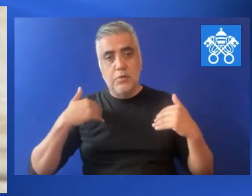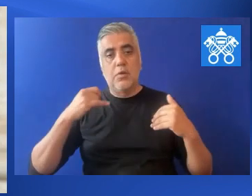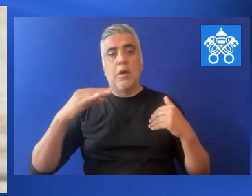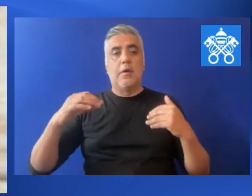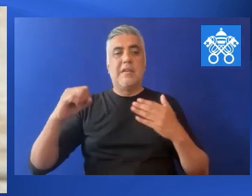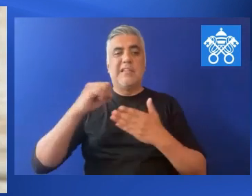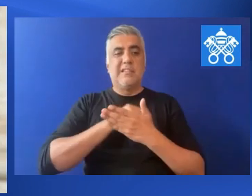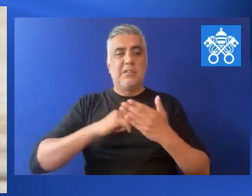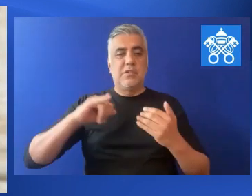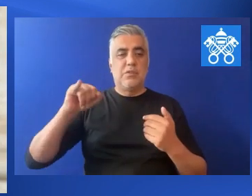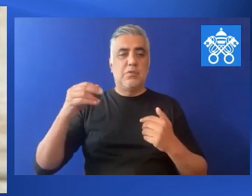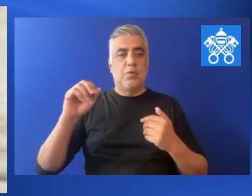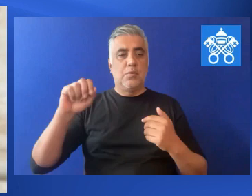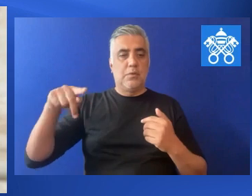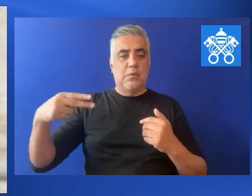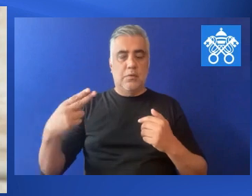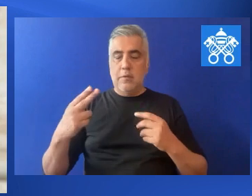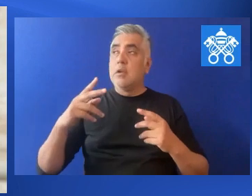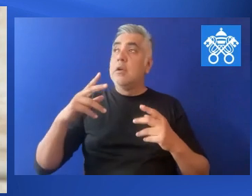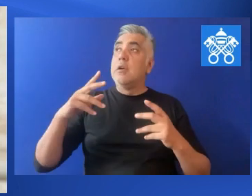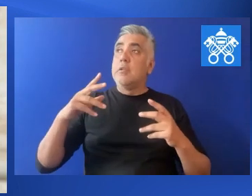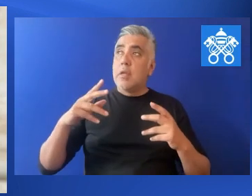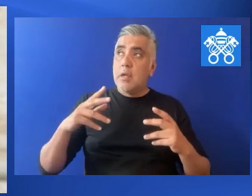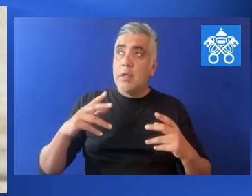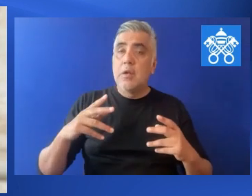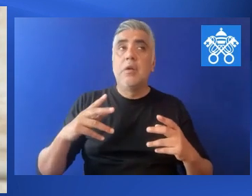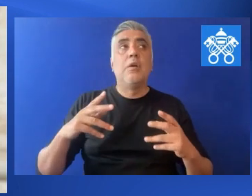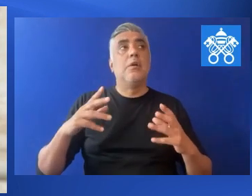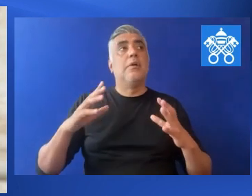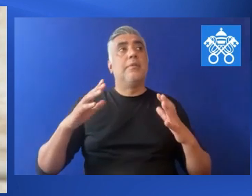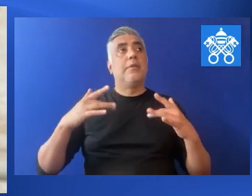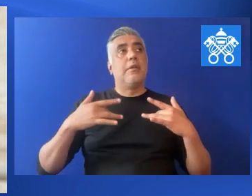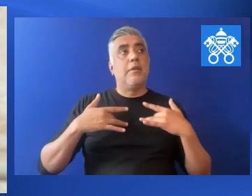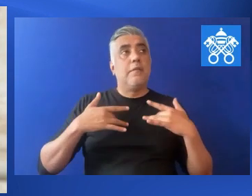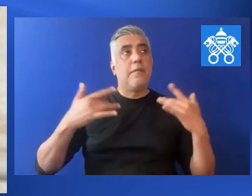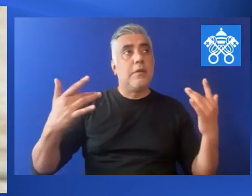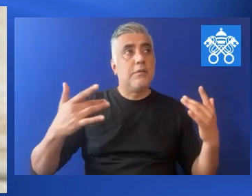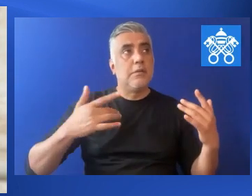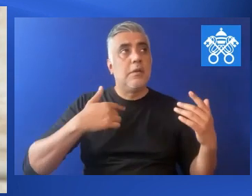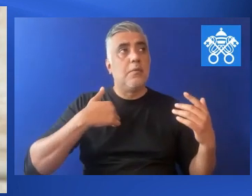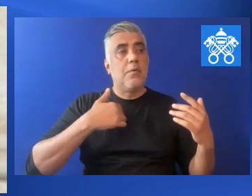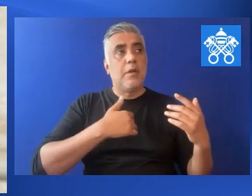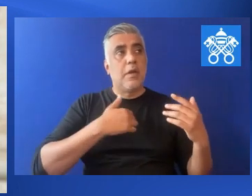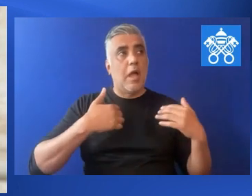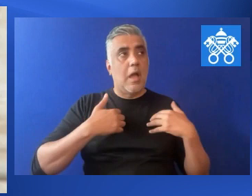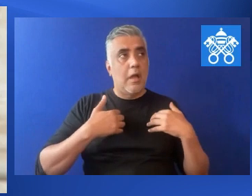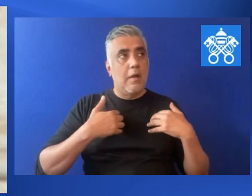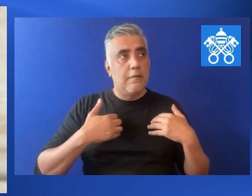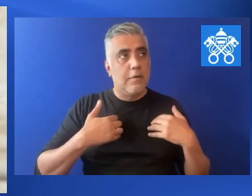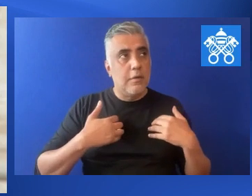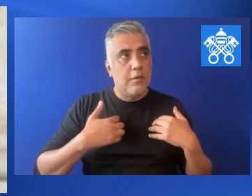educator and the foundress of the Sisters of St. Joseph of the Sacred Heart. The daughter of